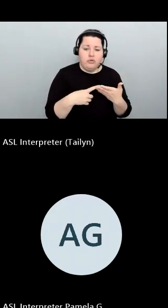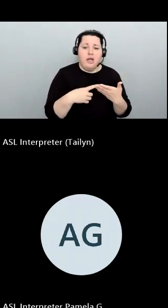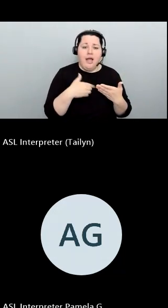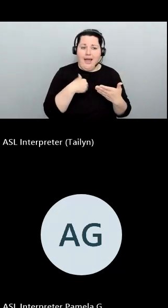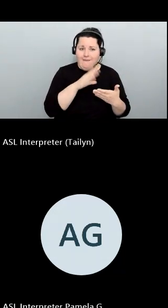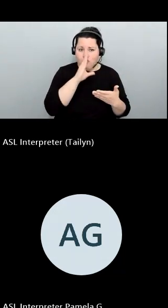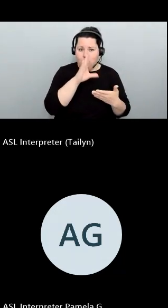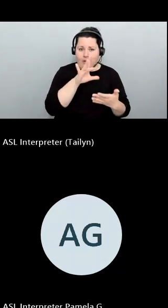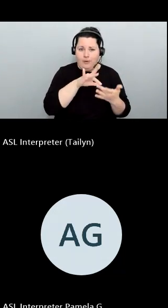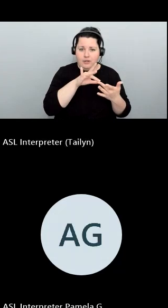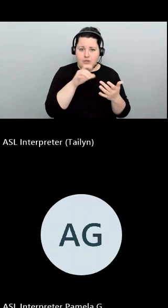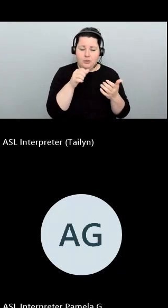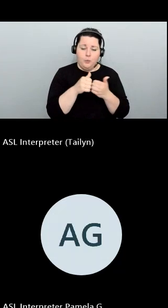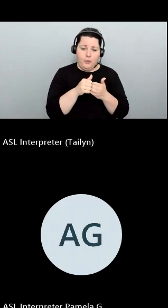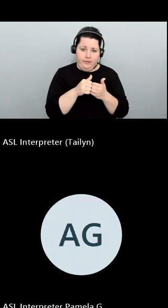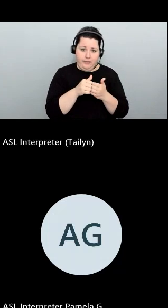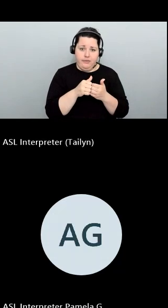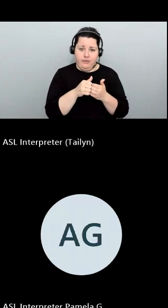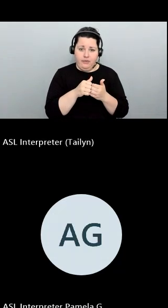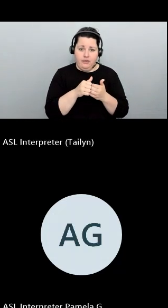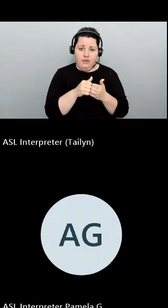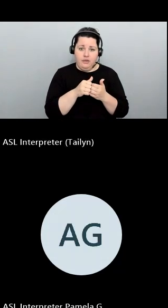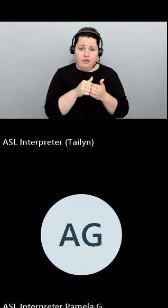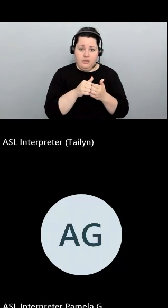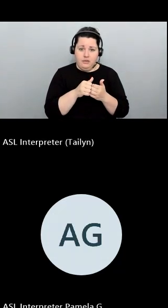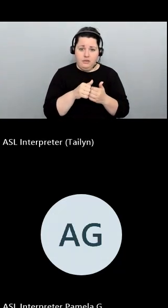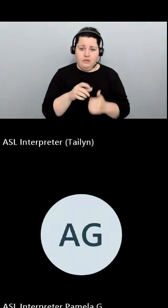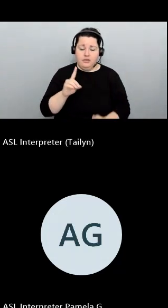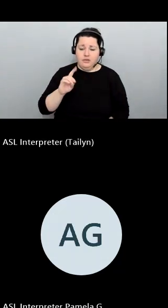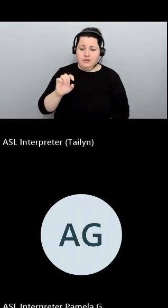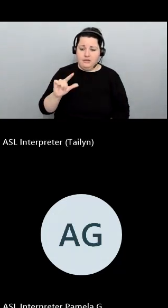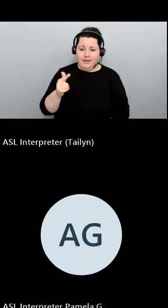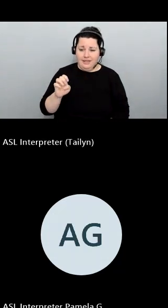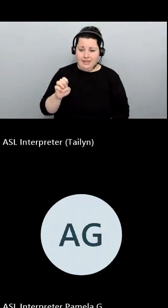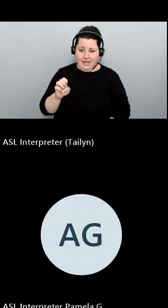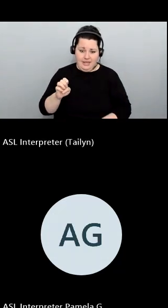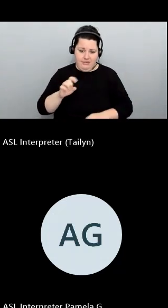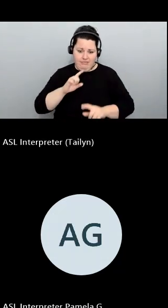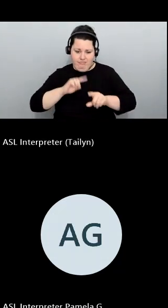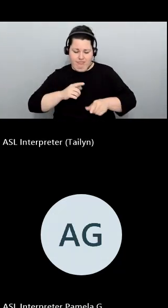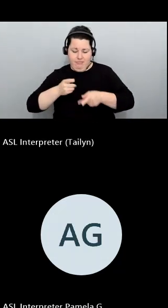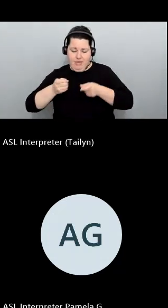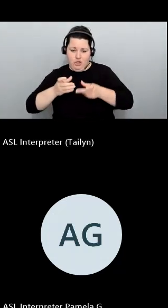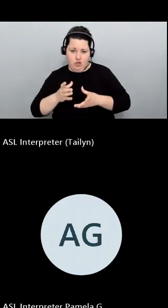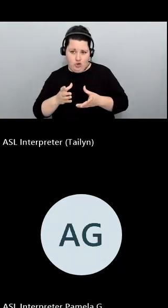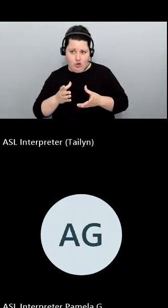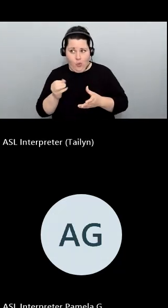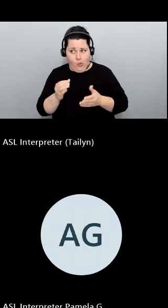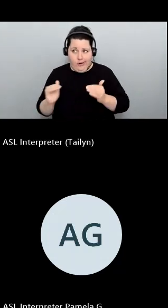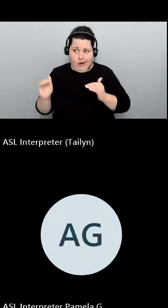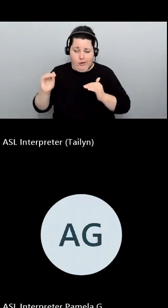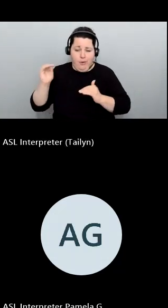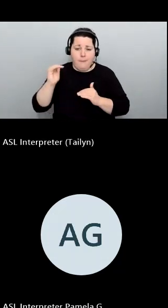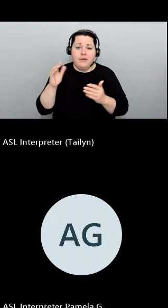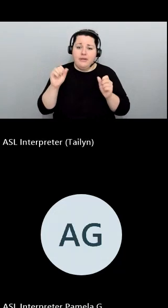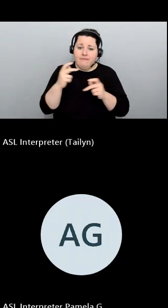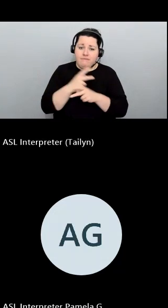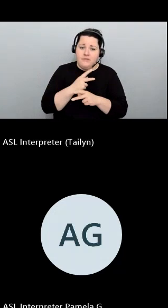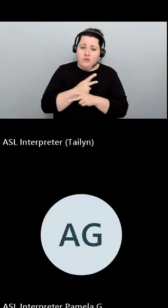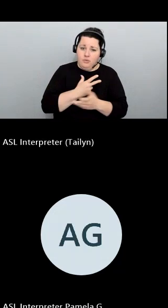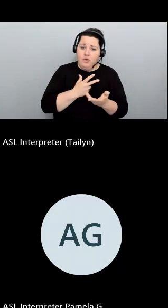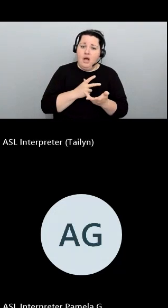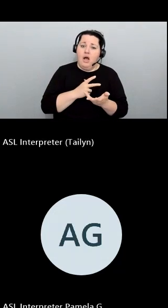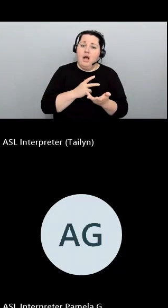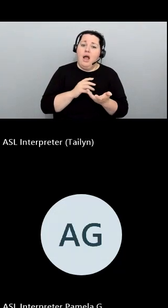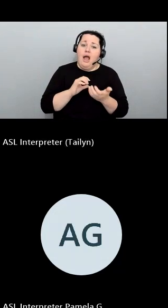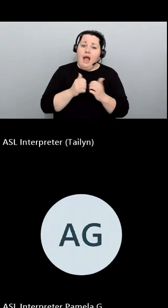contact with the kind of delegating manager and even higher up if needed to figure out how to make